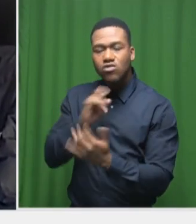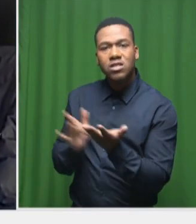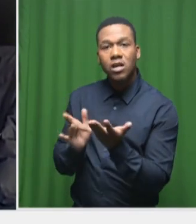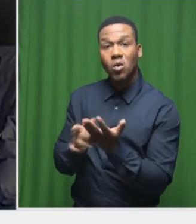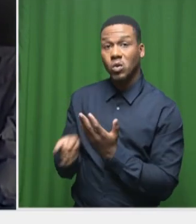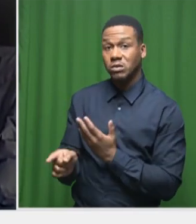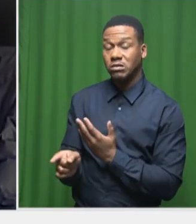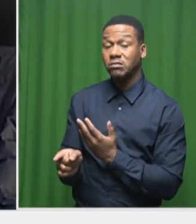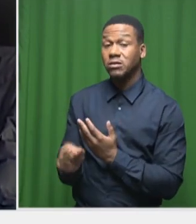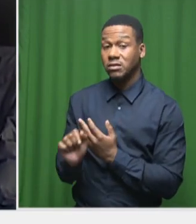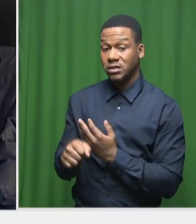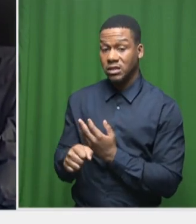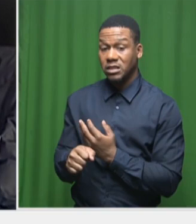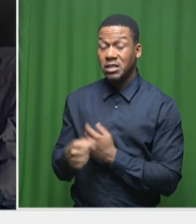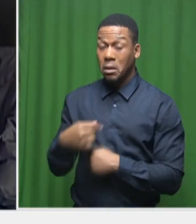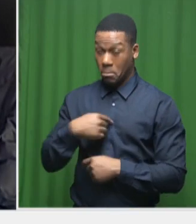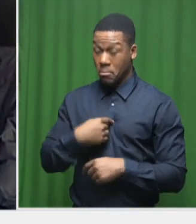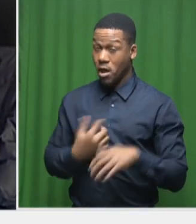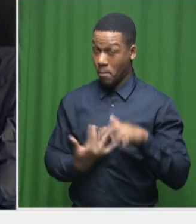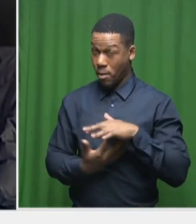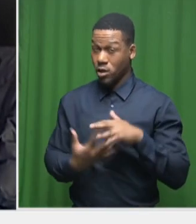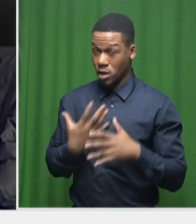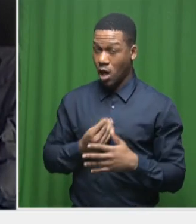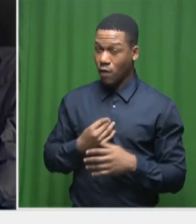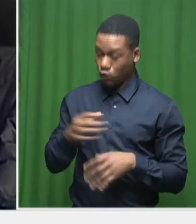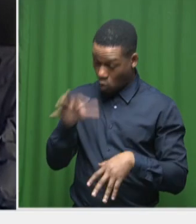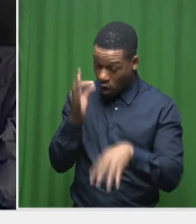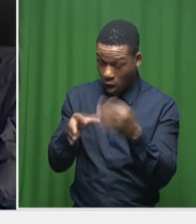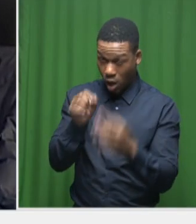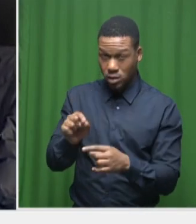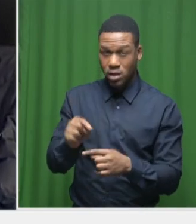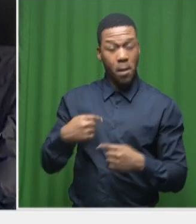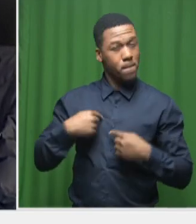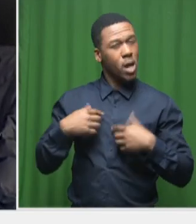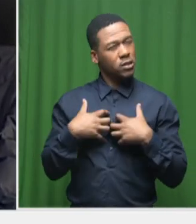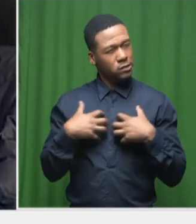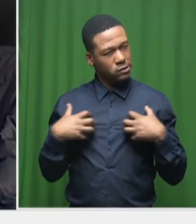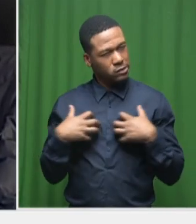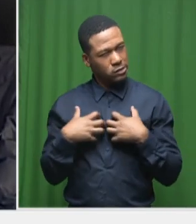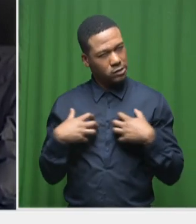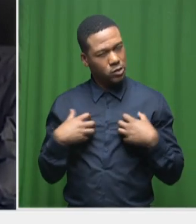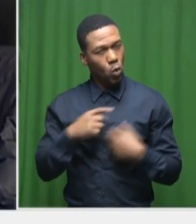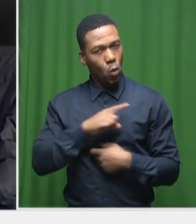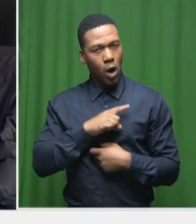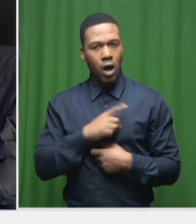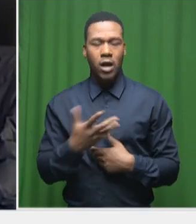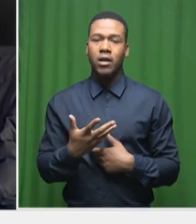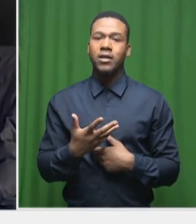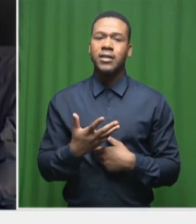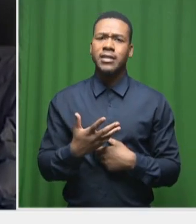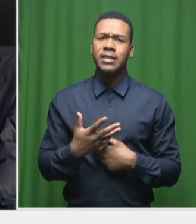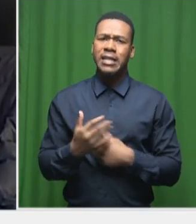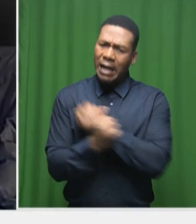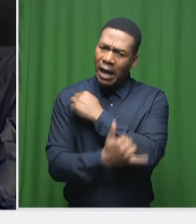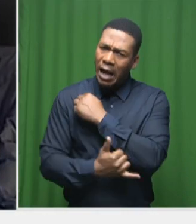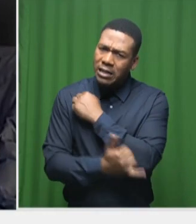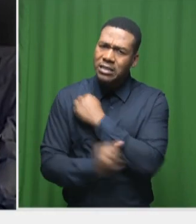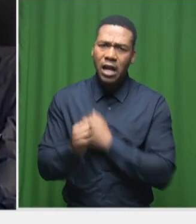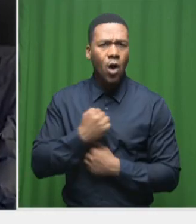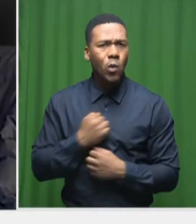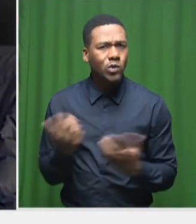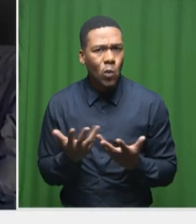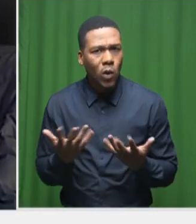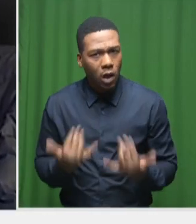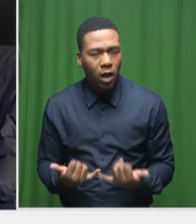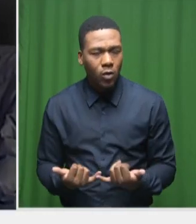very, very passionate about and looking at it. And my worry is, where are we as a country? I mean, you know, some say, and